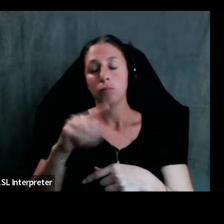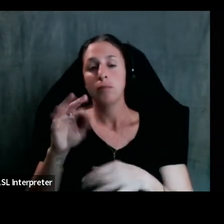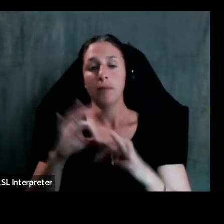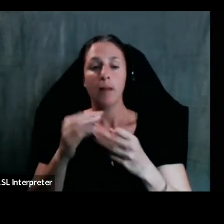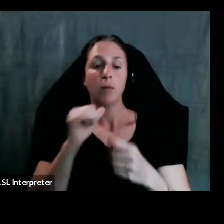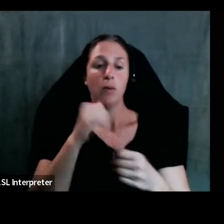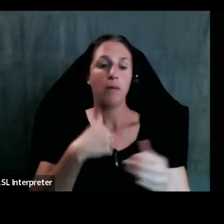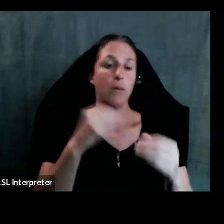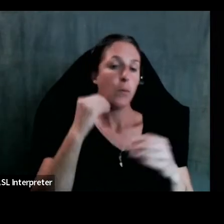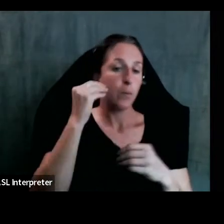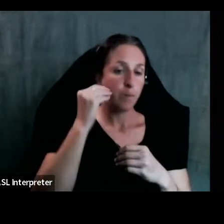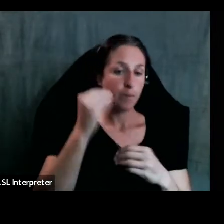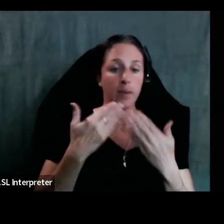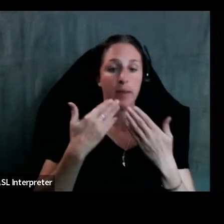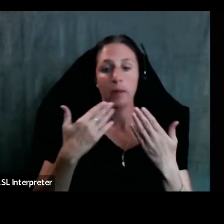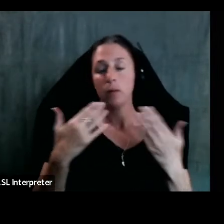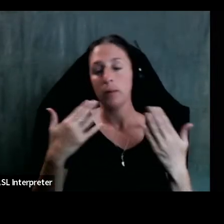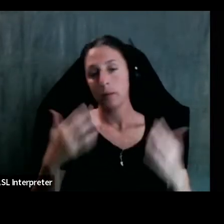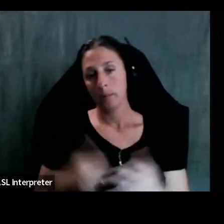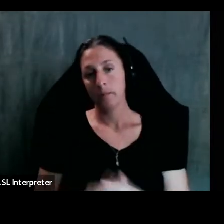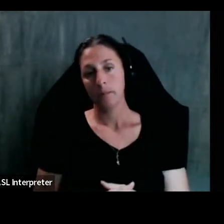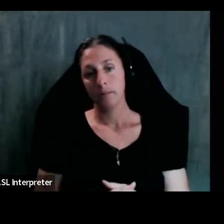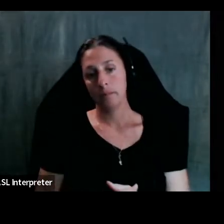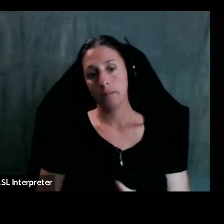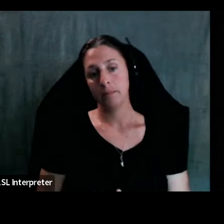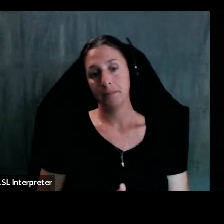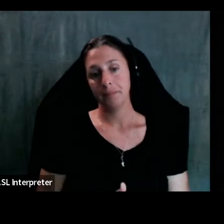you. Thank you.